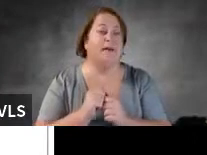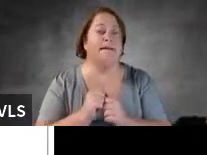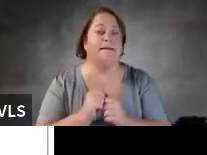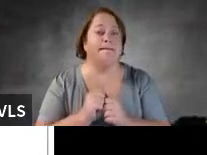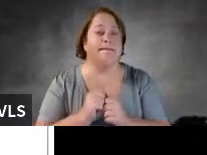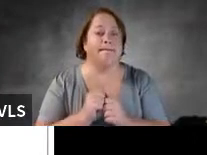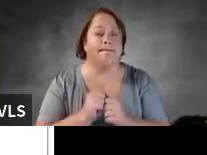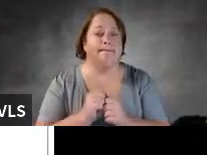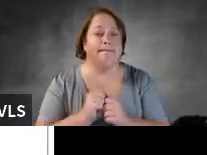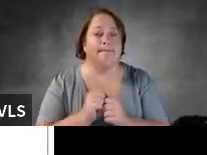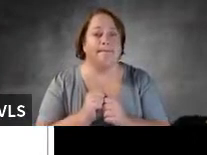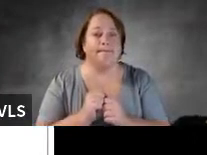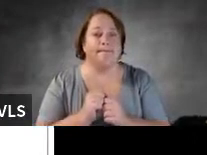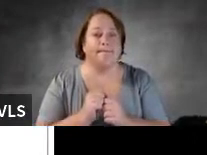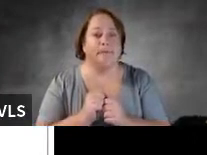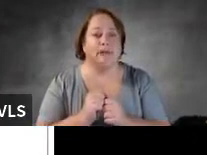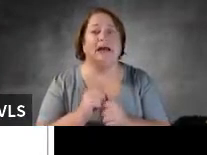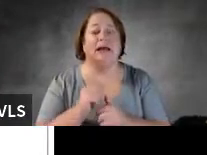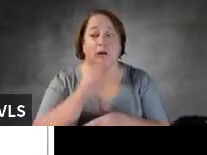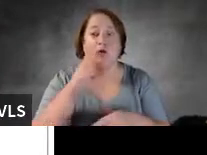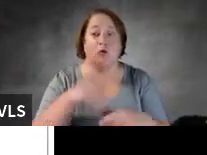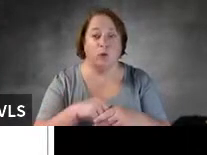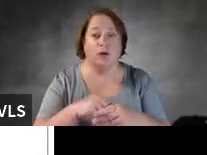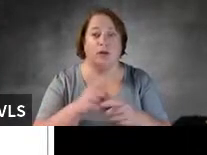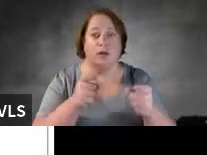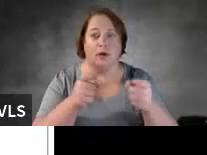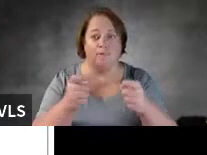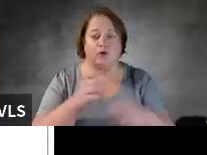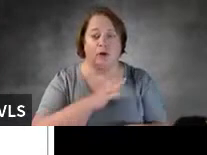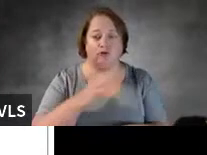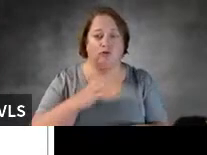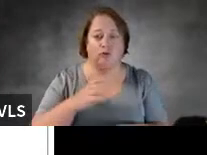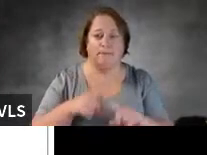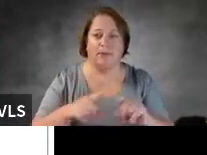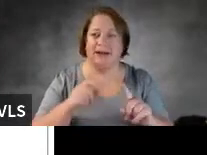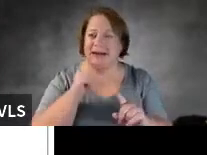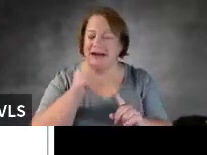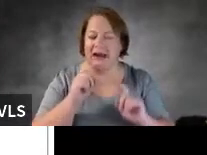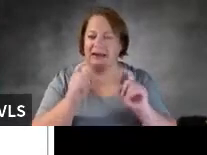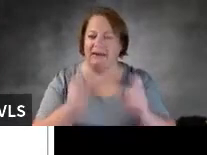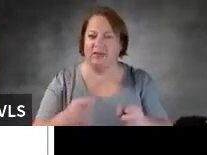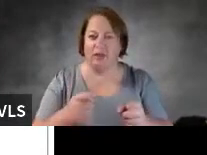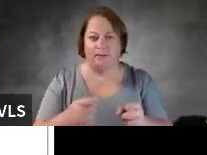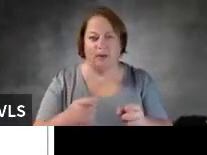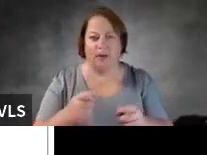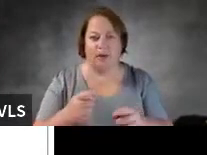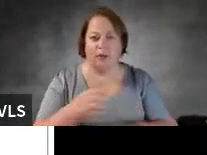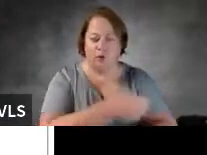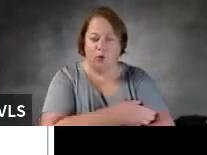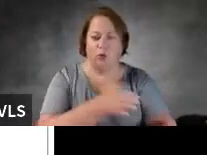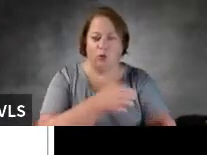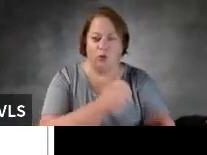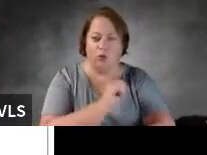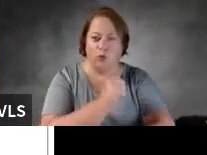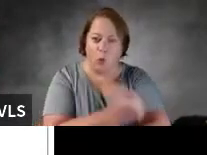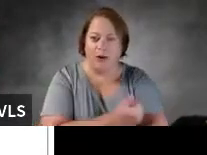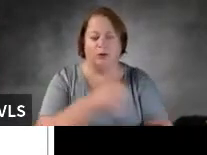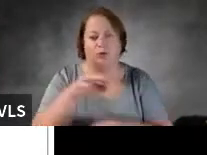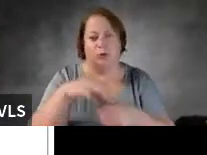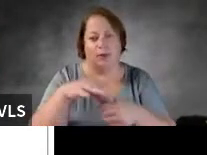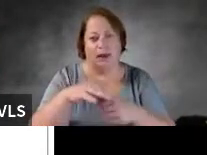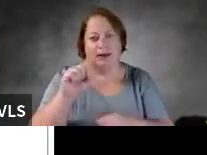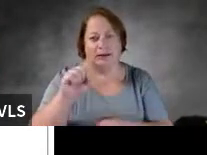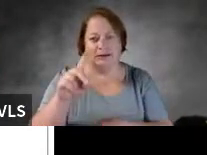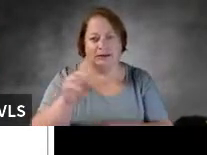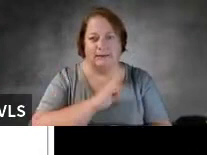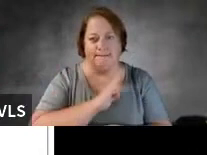included the governance structure, but it didn't include giving the governing council the authority to elect SSD board members.